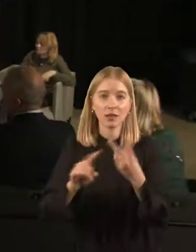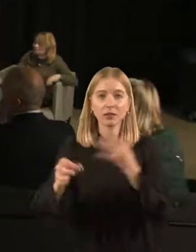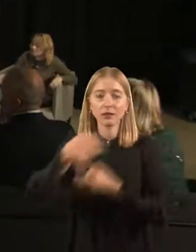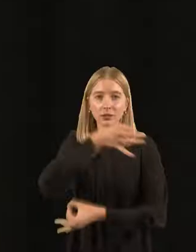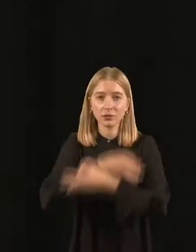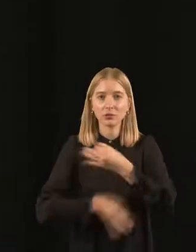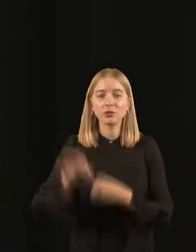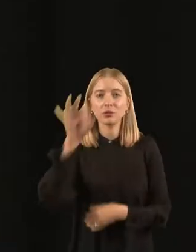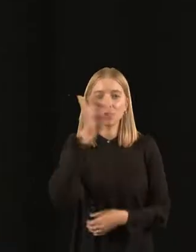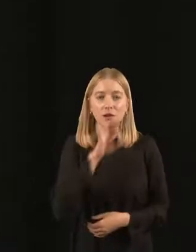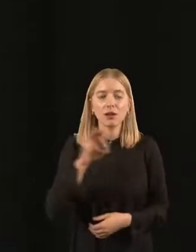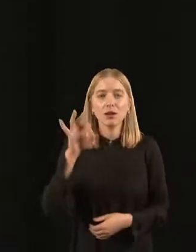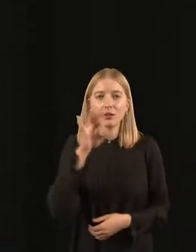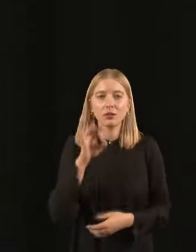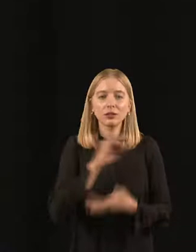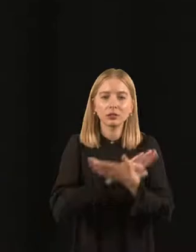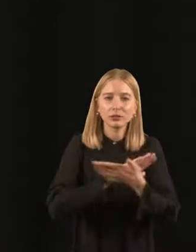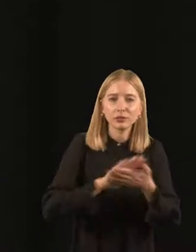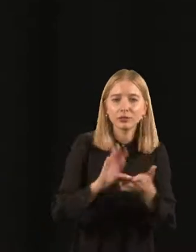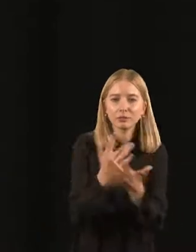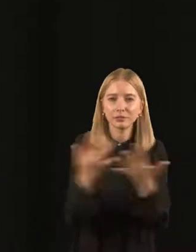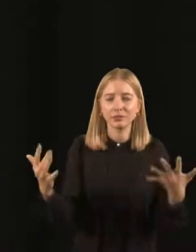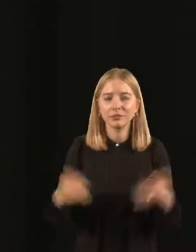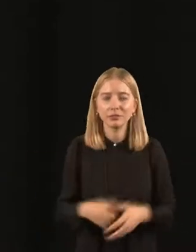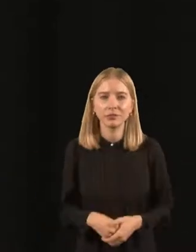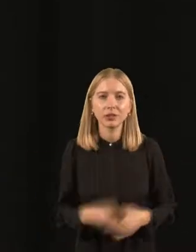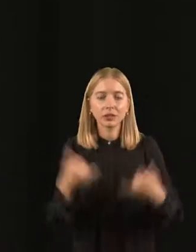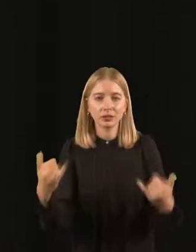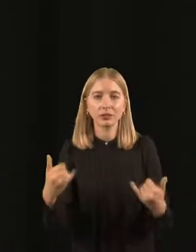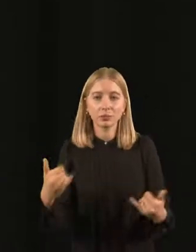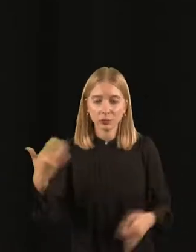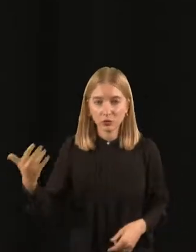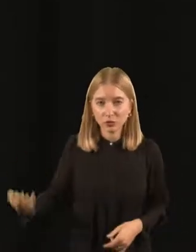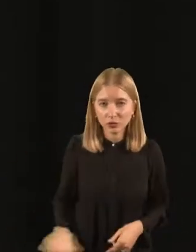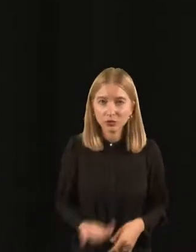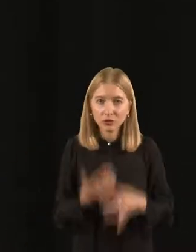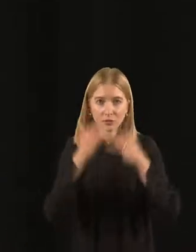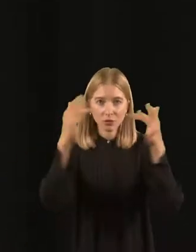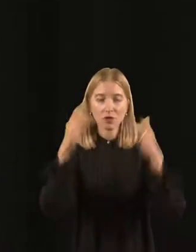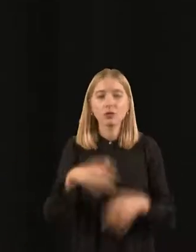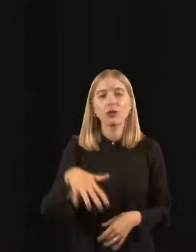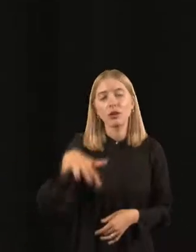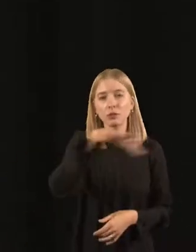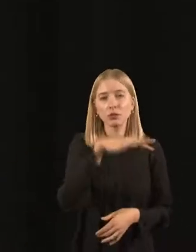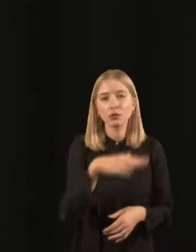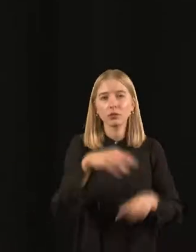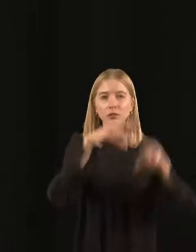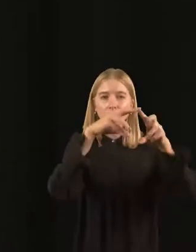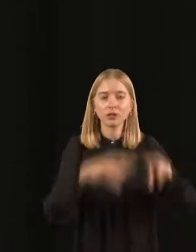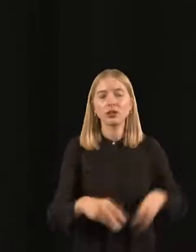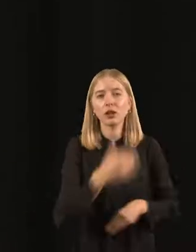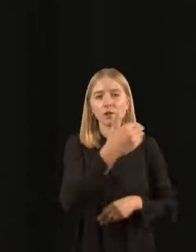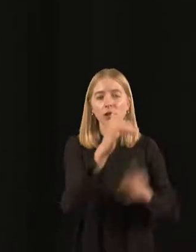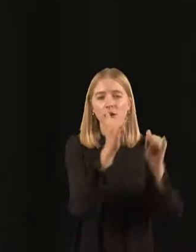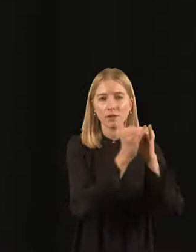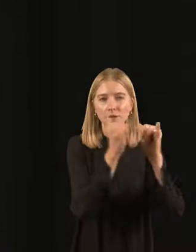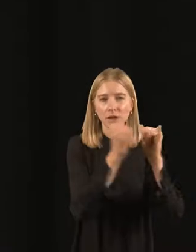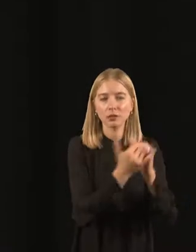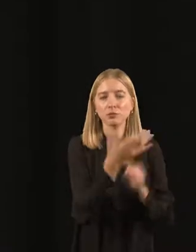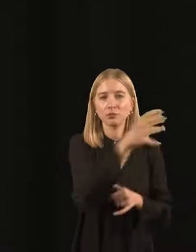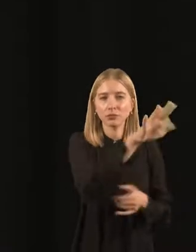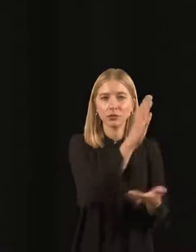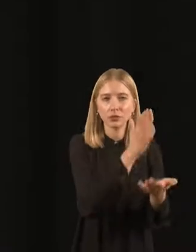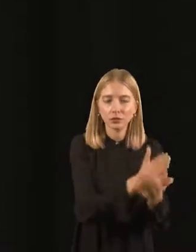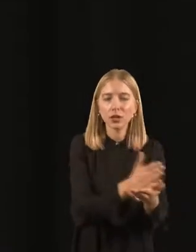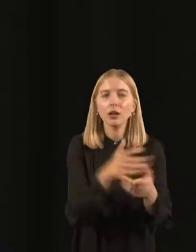So we continue our discussion. The second discussion is about sustainability and mobility, friends or foes,